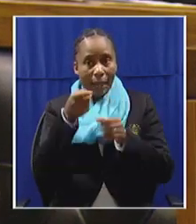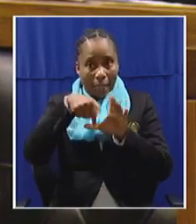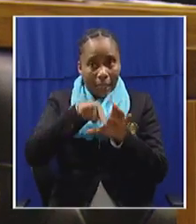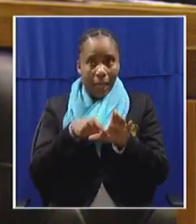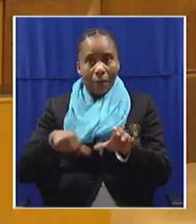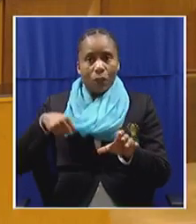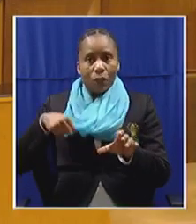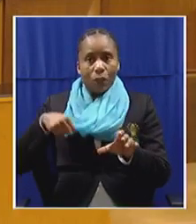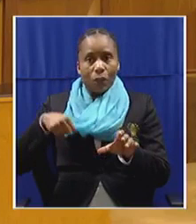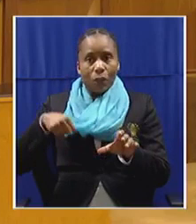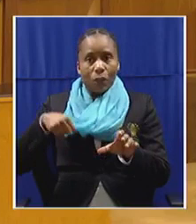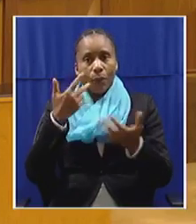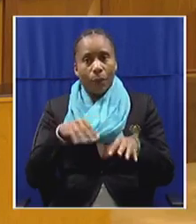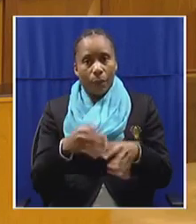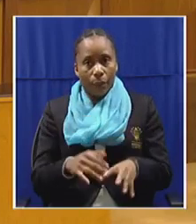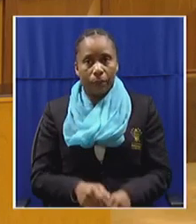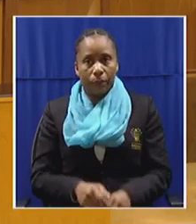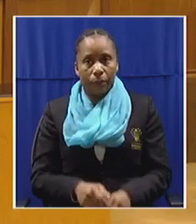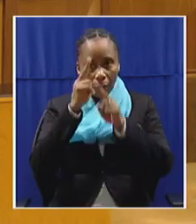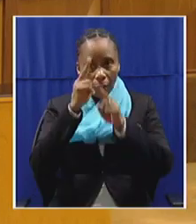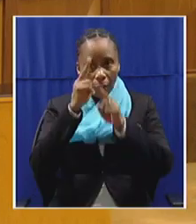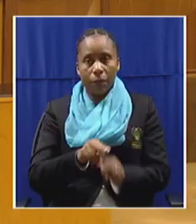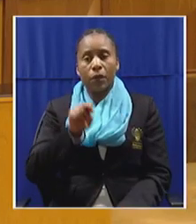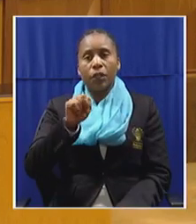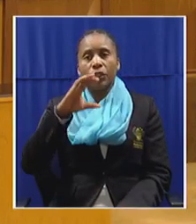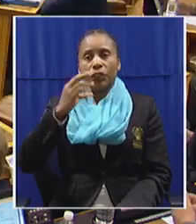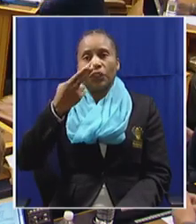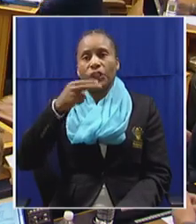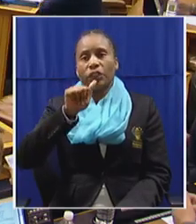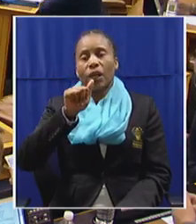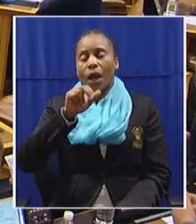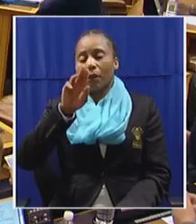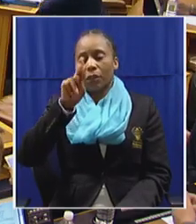sir. The Honorable Nchaisa.